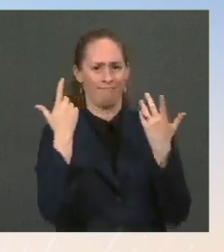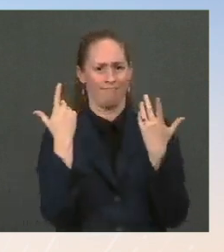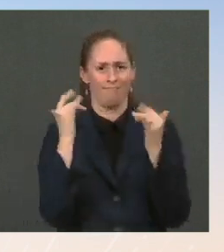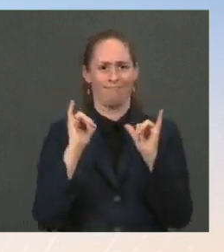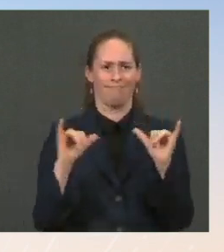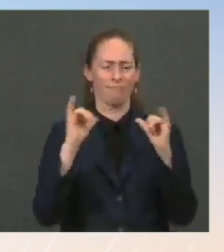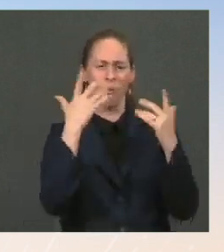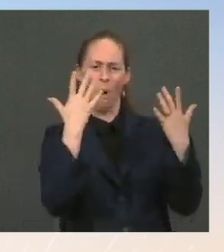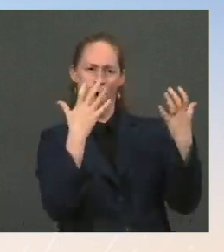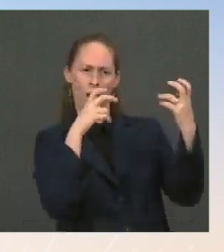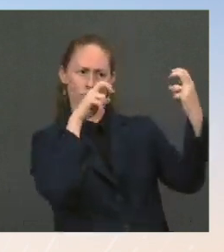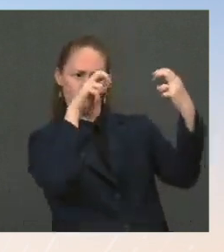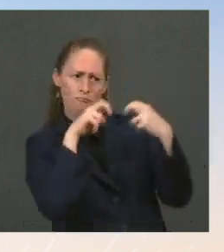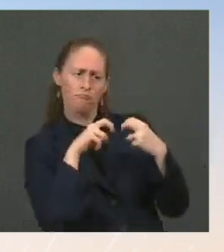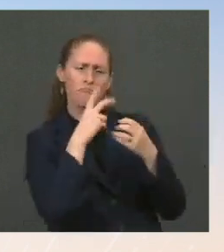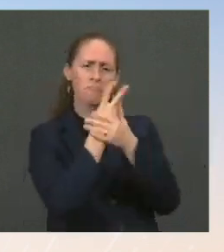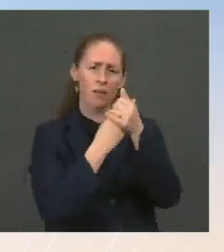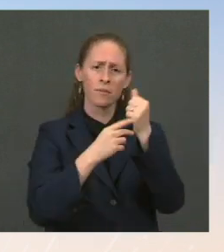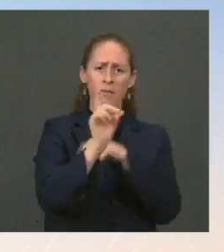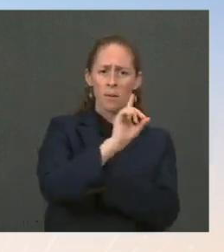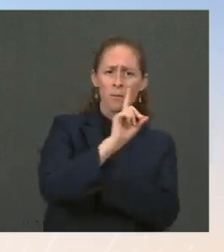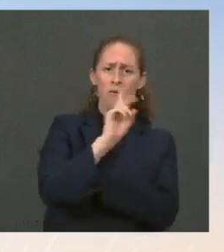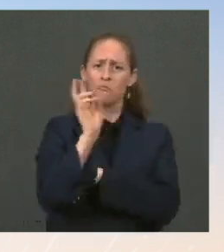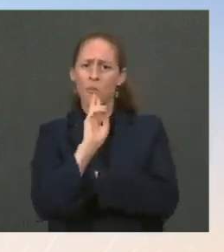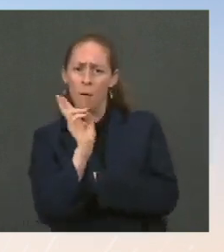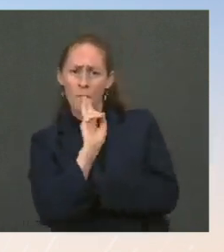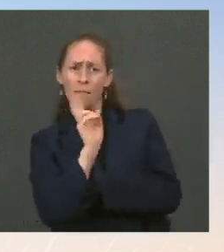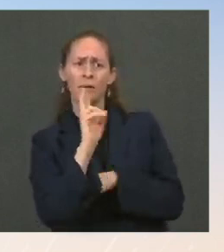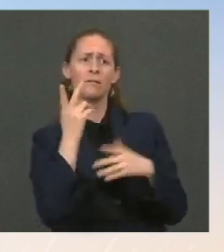with Democrats and Republicans when he feels it would be constructive.